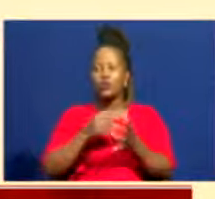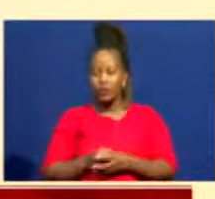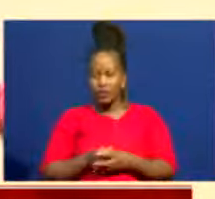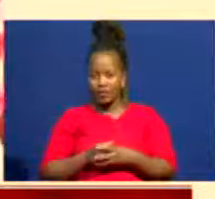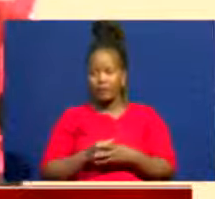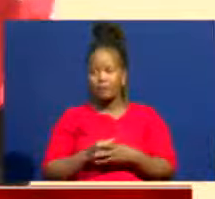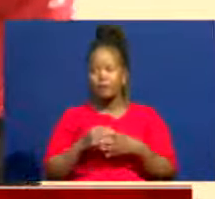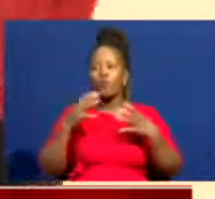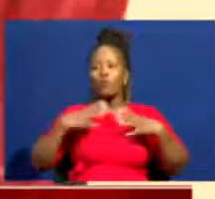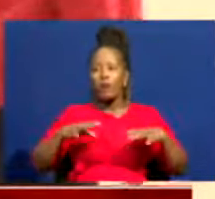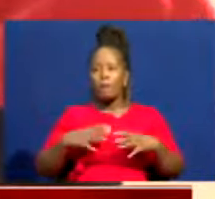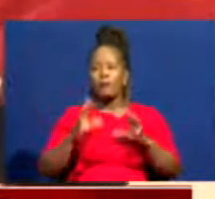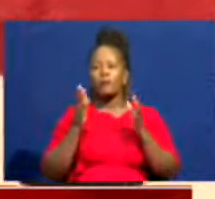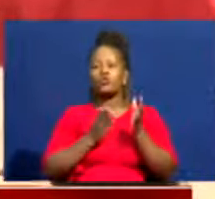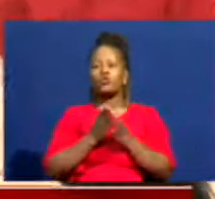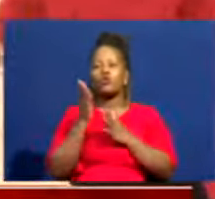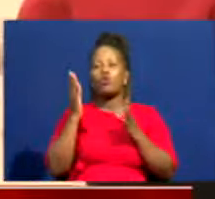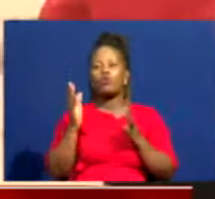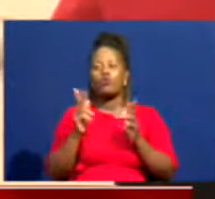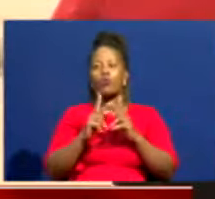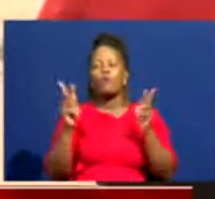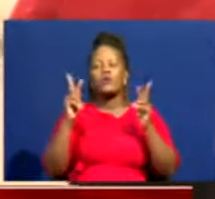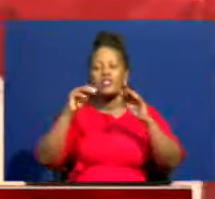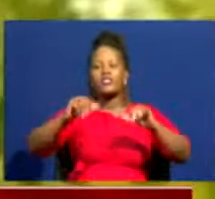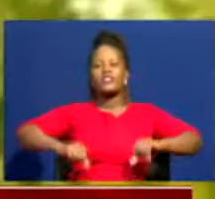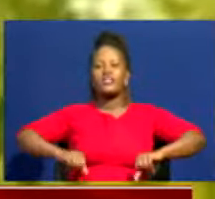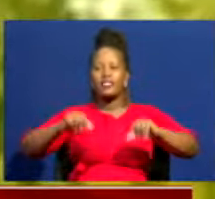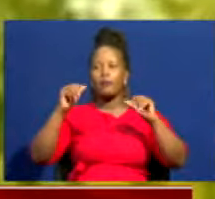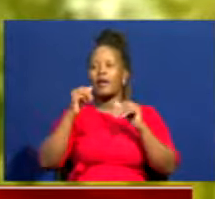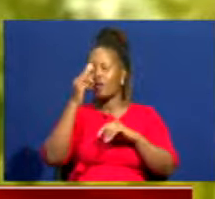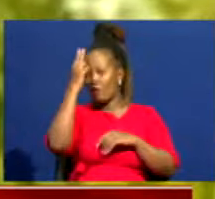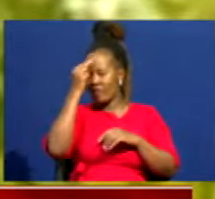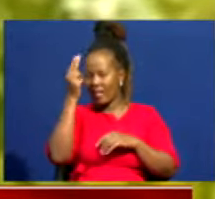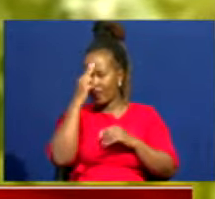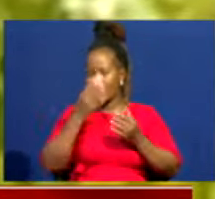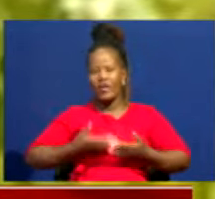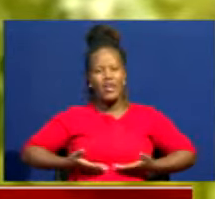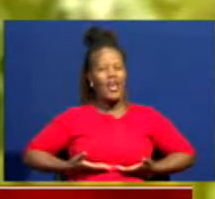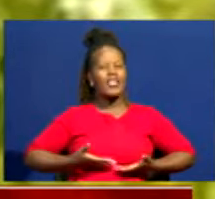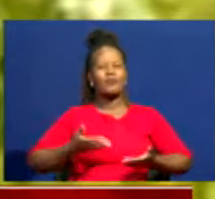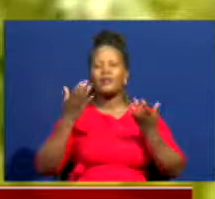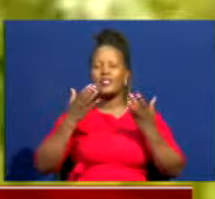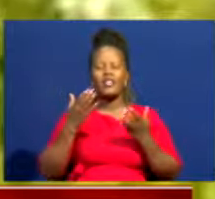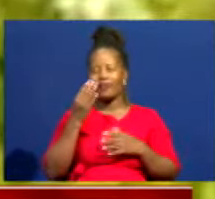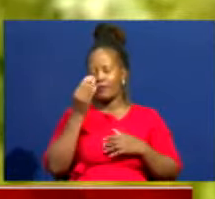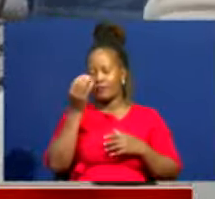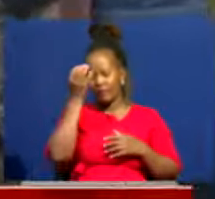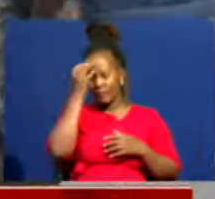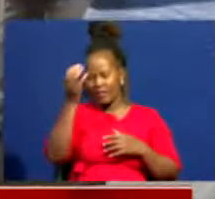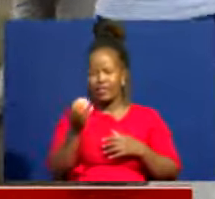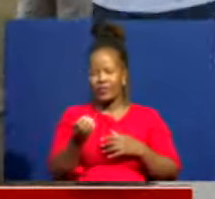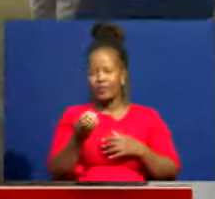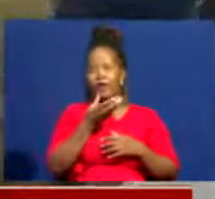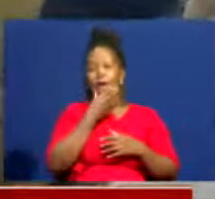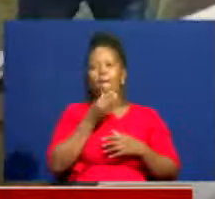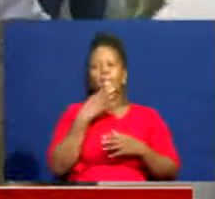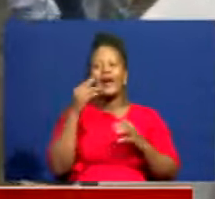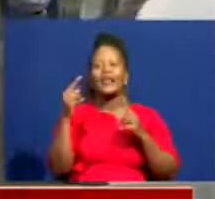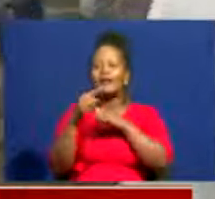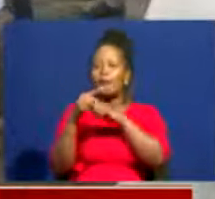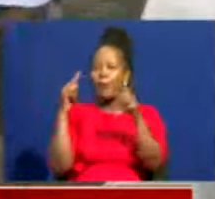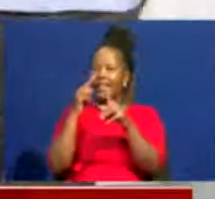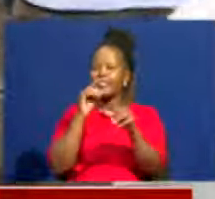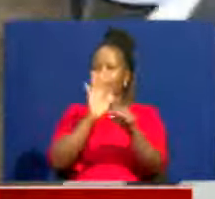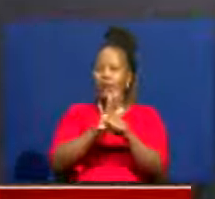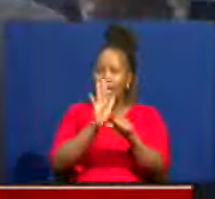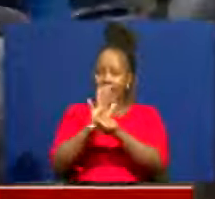The residents, through the Narok County Peace Chairman Joshua Kaputa, expressed their frustration, saying that Dickson's murder is one among the